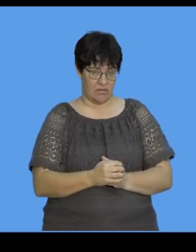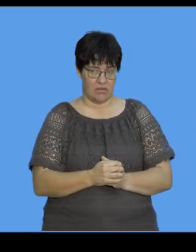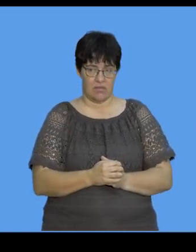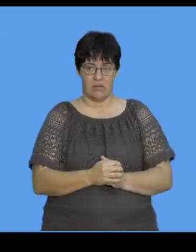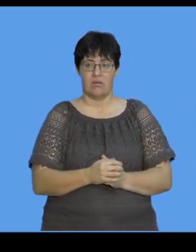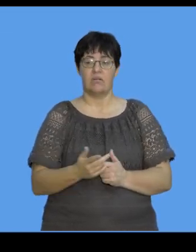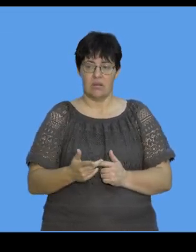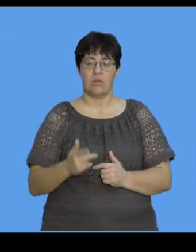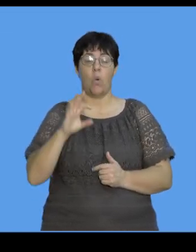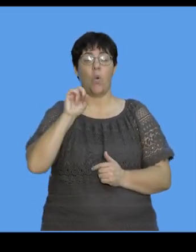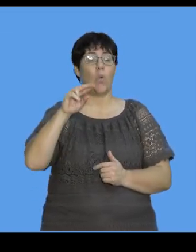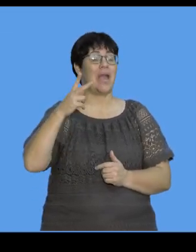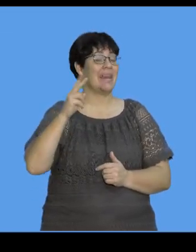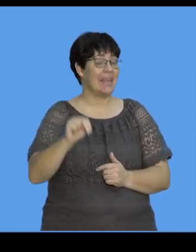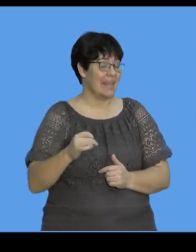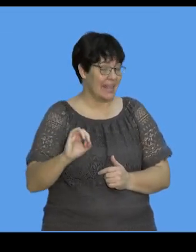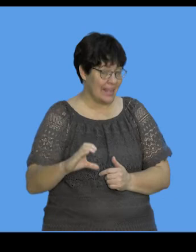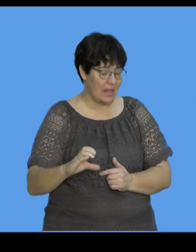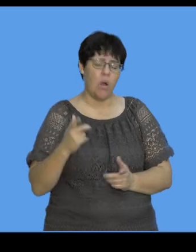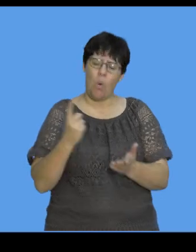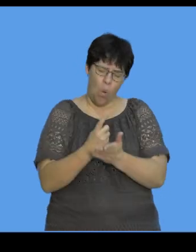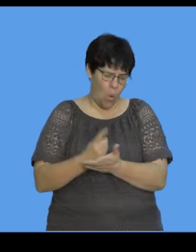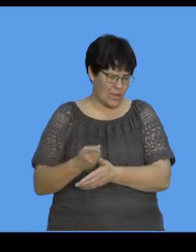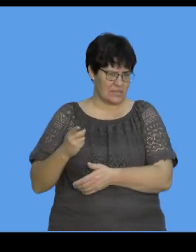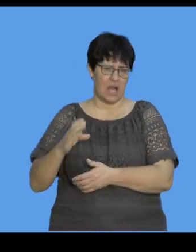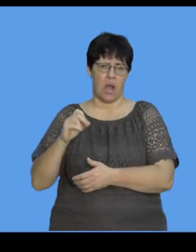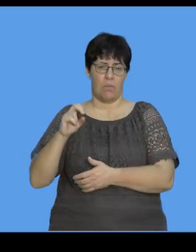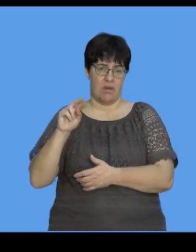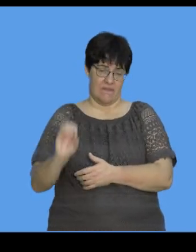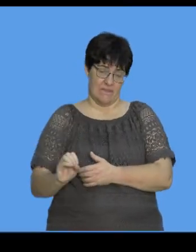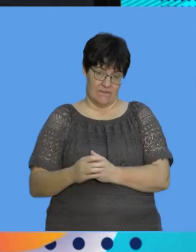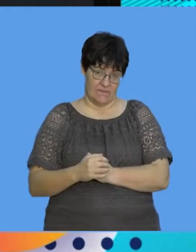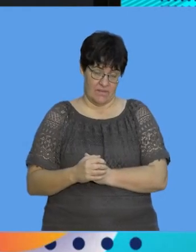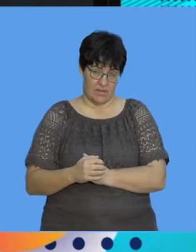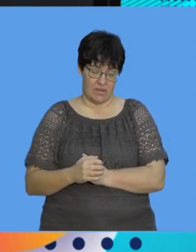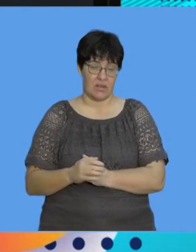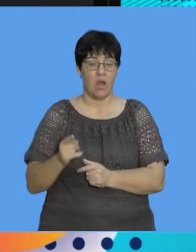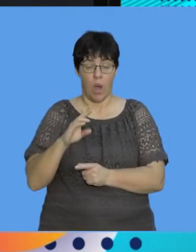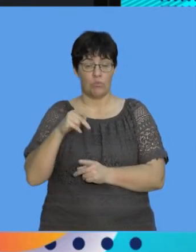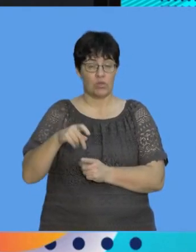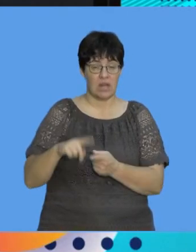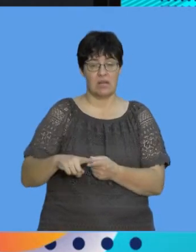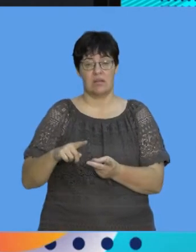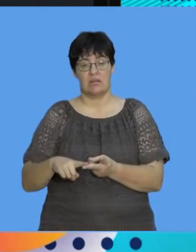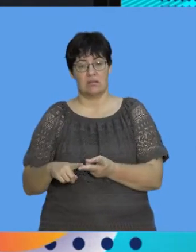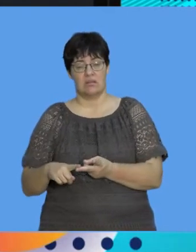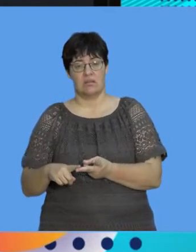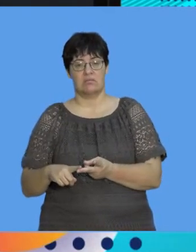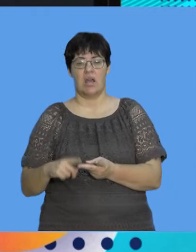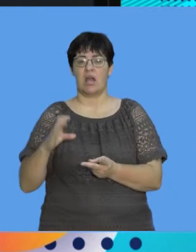do. An organic compound always has carbon. We're going to look at organic compounds, our proteins, our carbon,